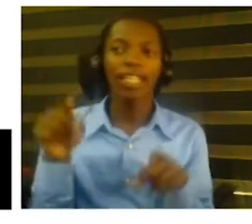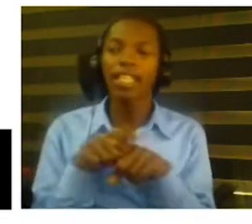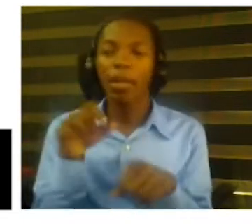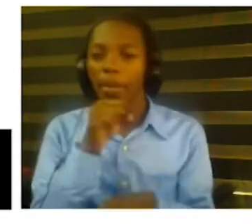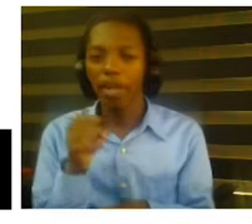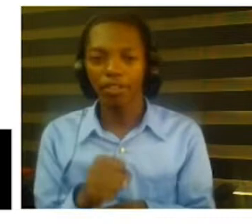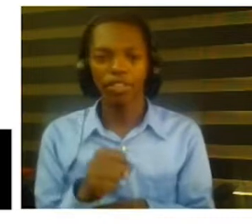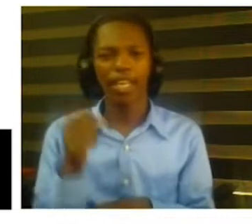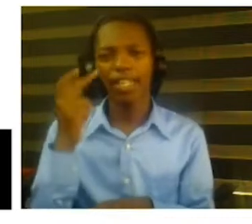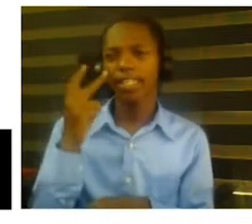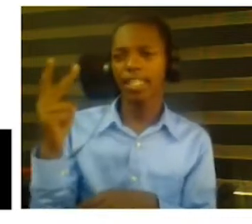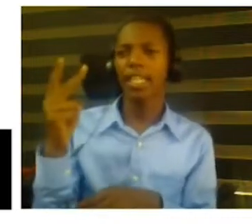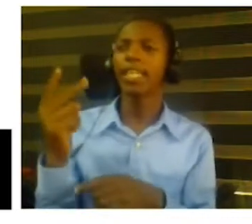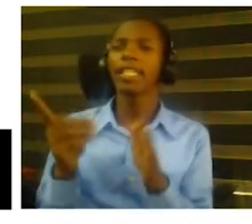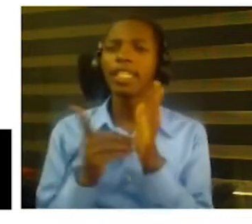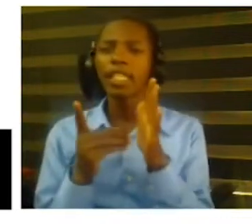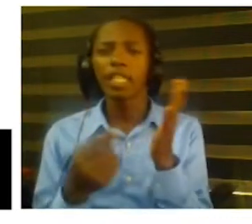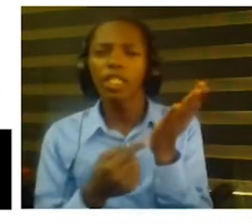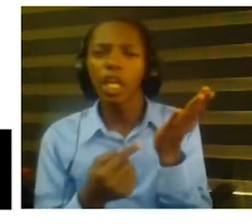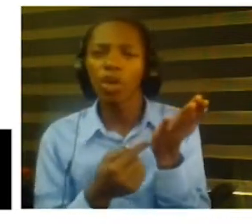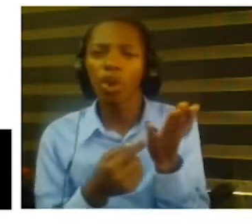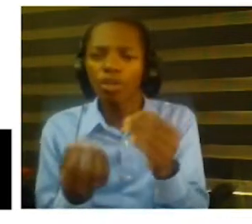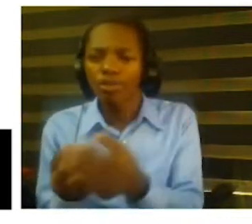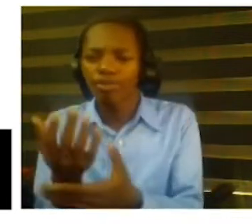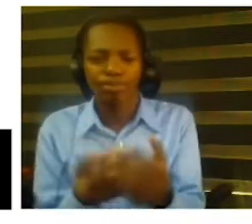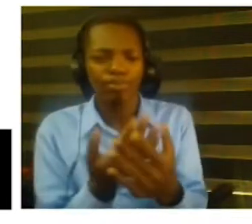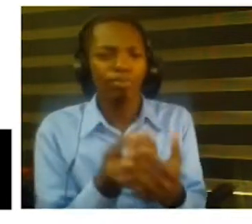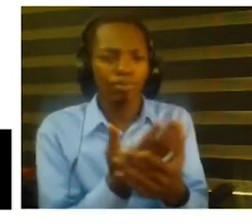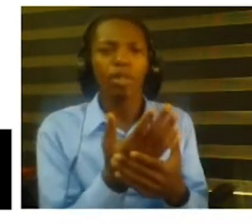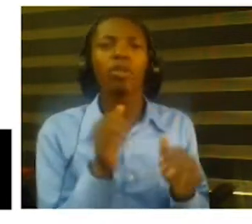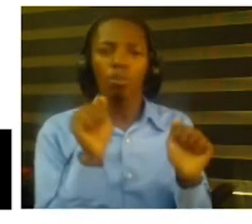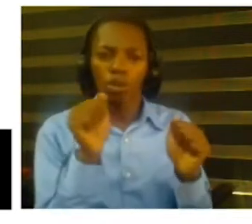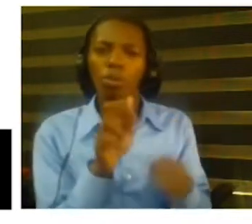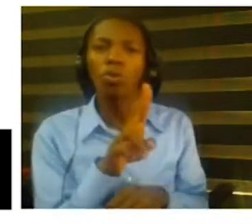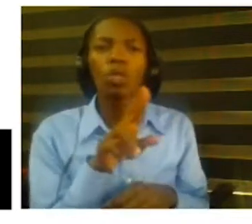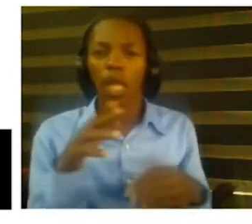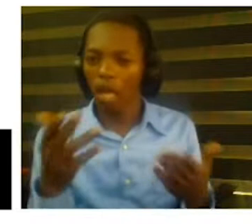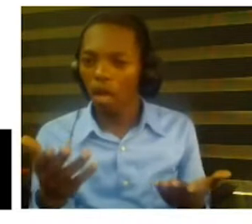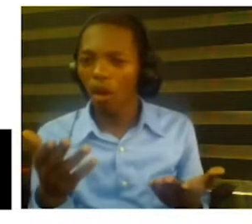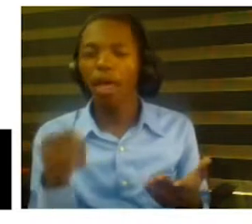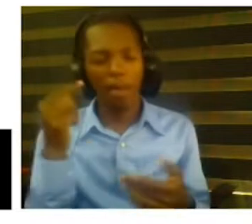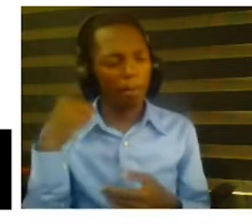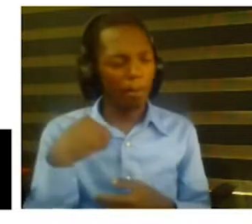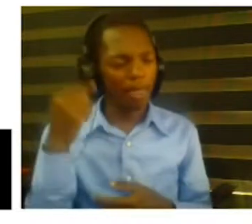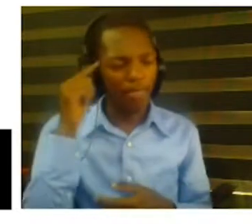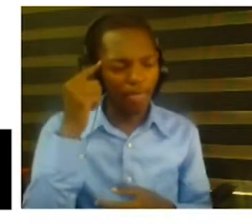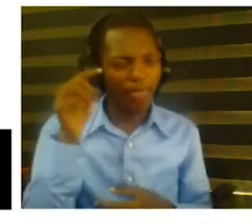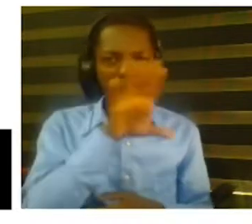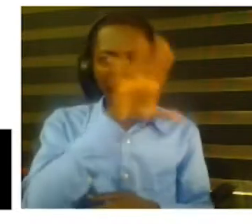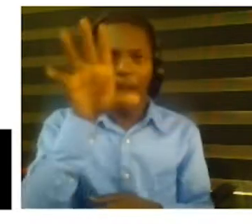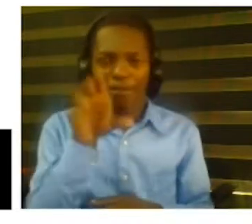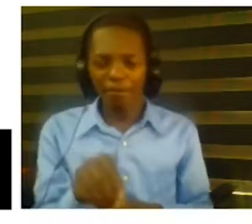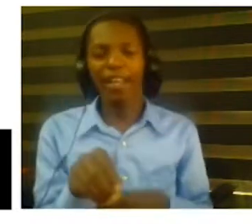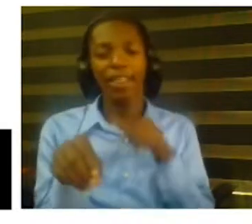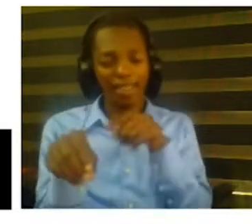can really benefit from inclusive design. And this is where I think Africa can be a global leader in this. And that's why we